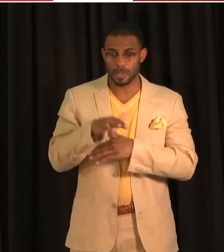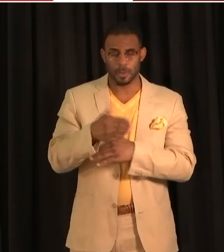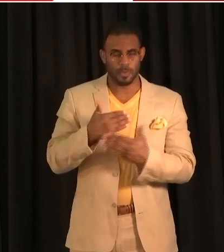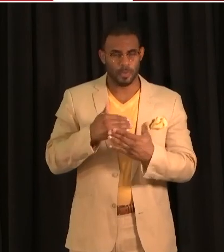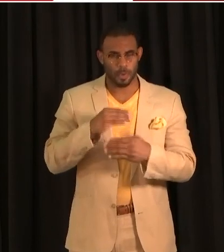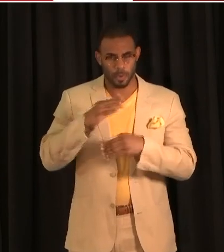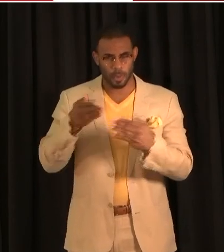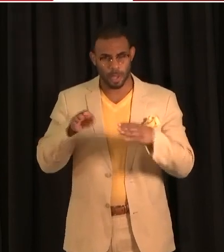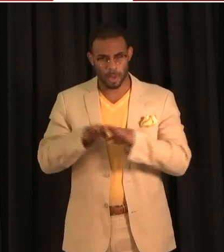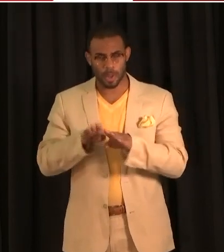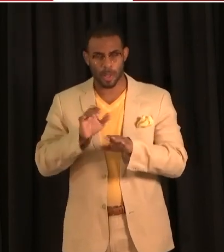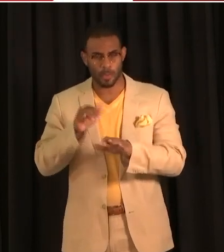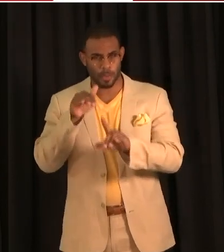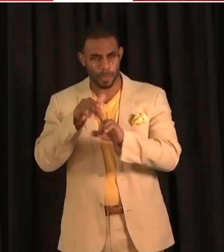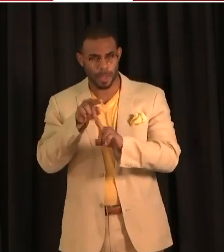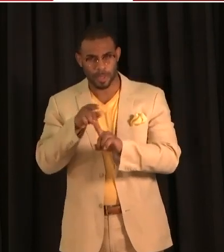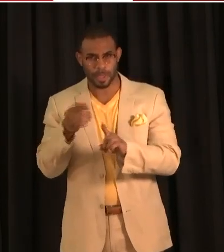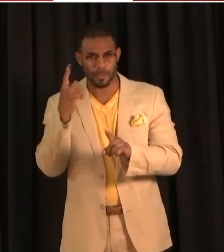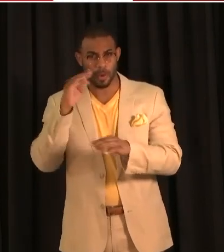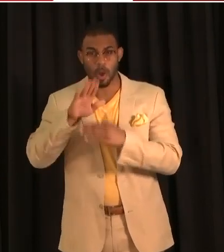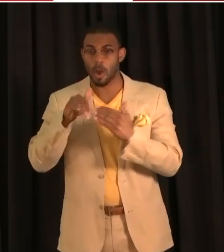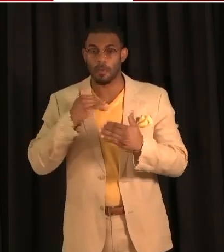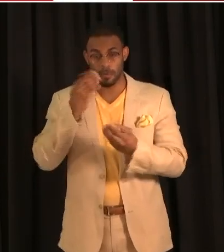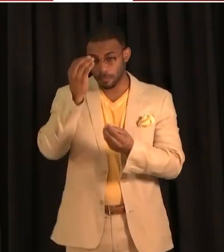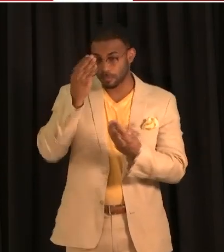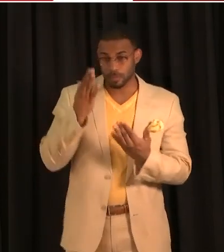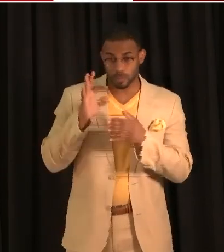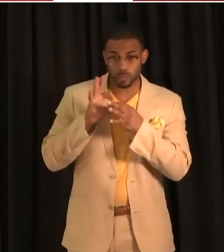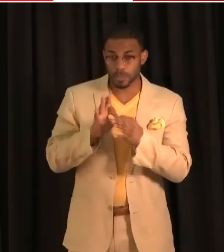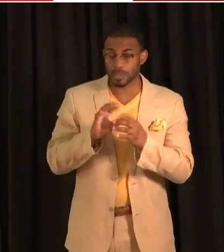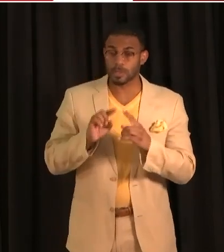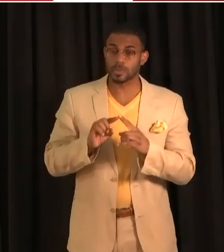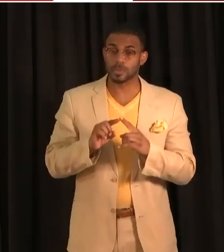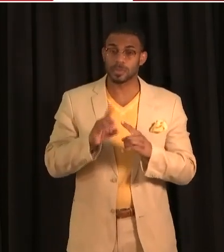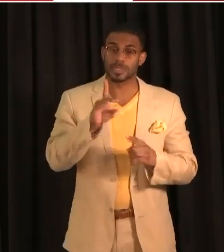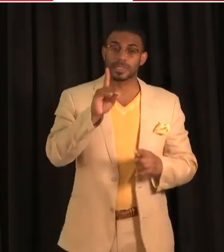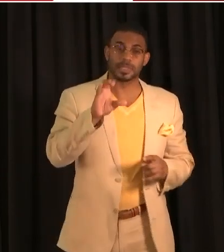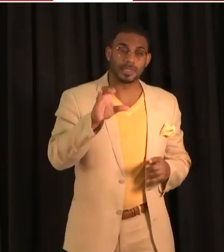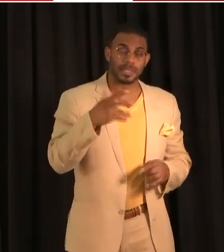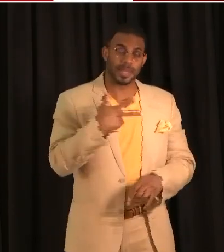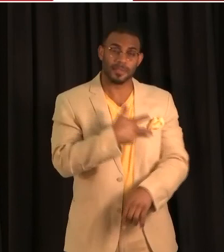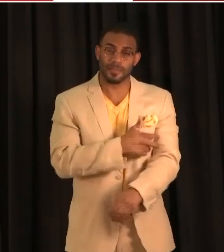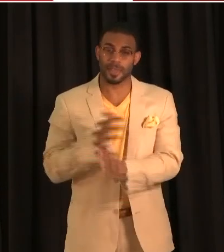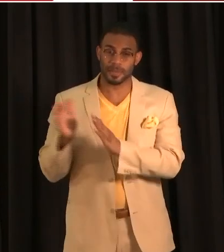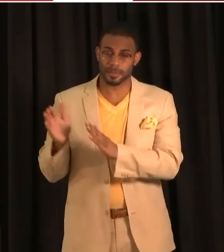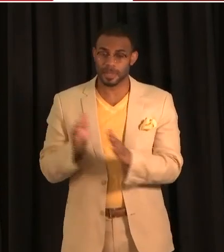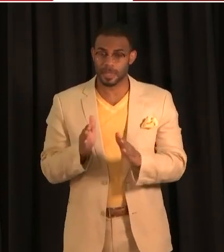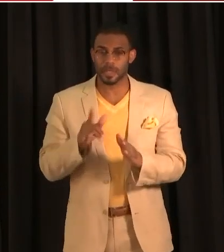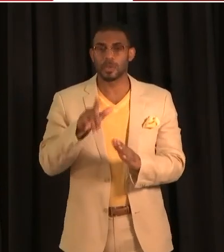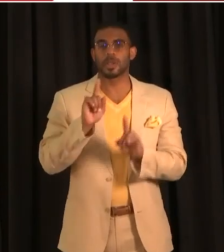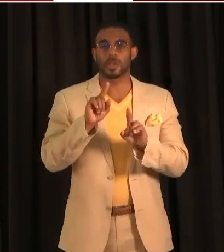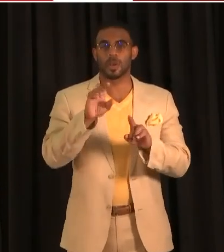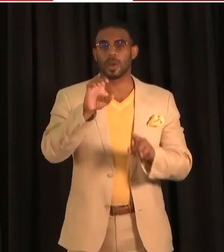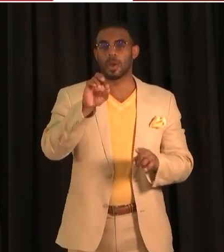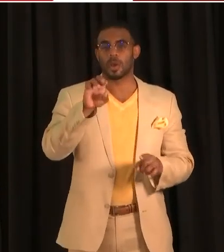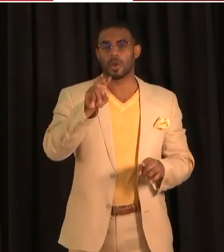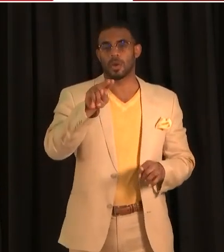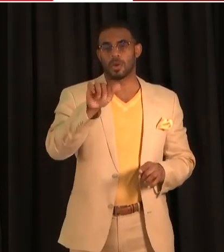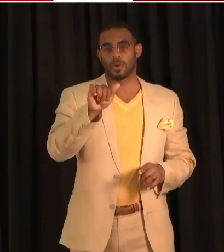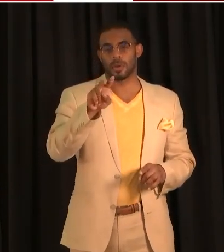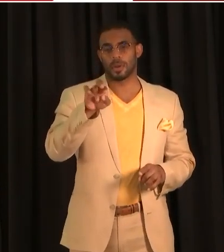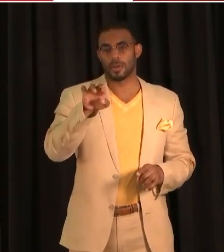we go, I do want to remind everyone again for all of our information related to the district's vaccine plan. You can go